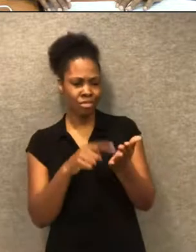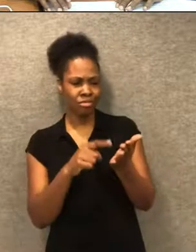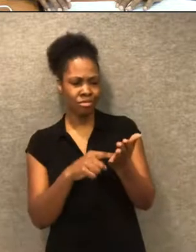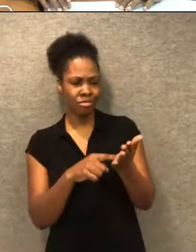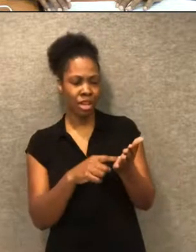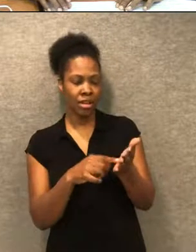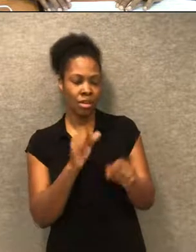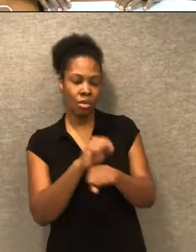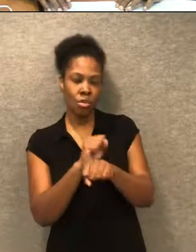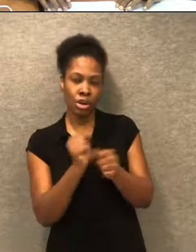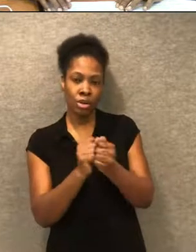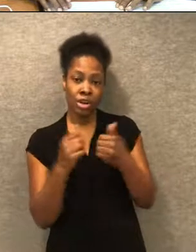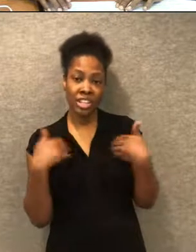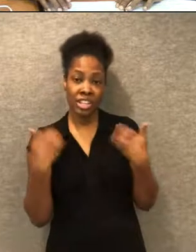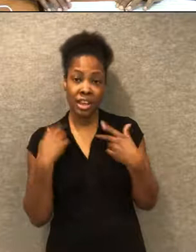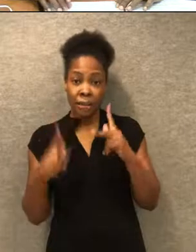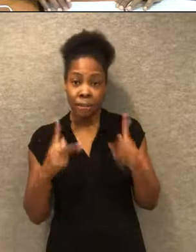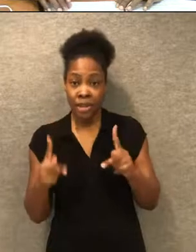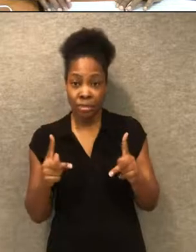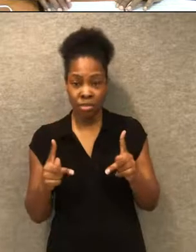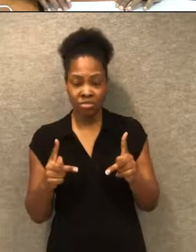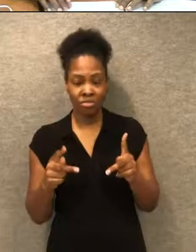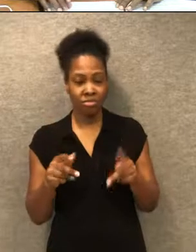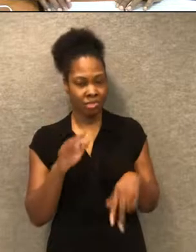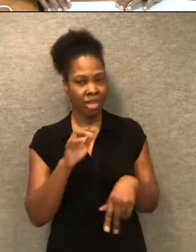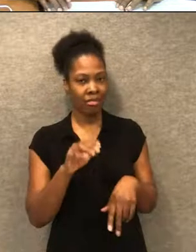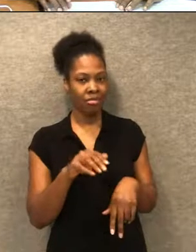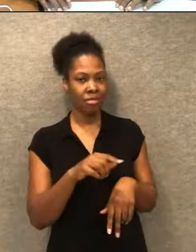that I think young people are going to change the game.